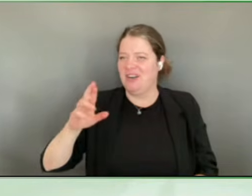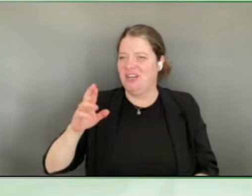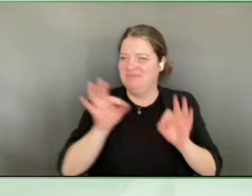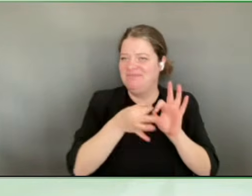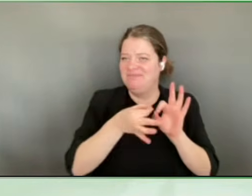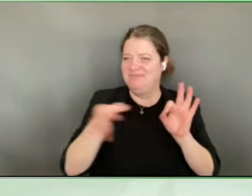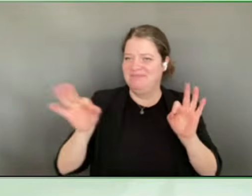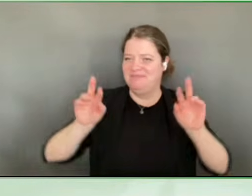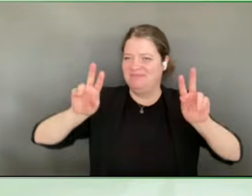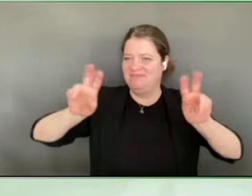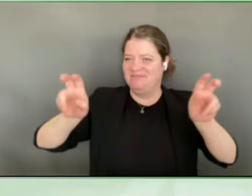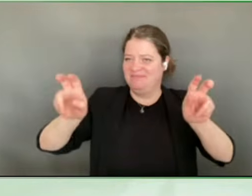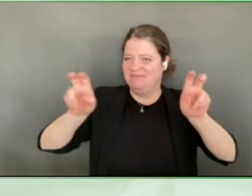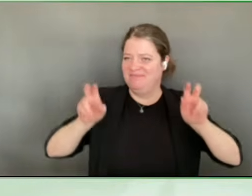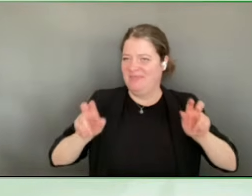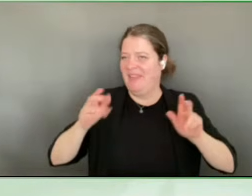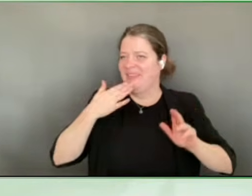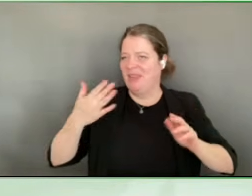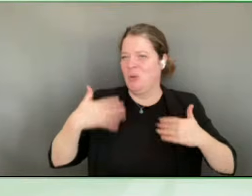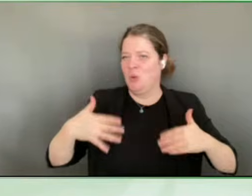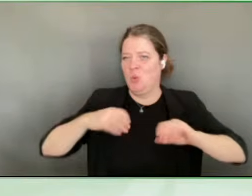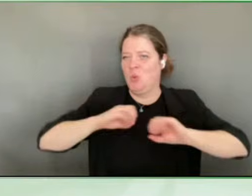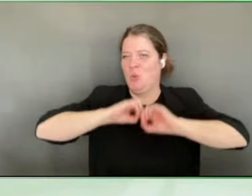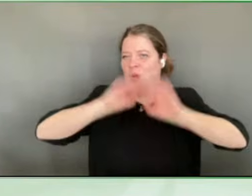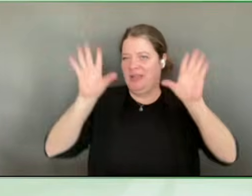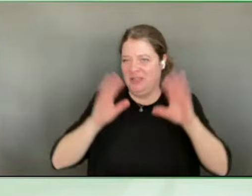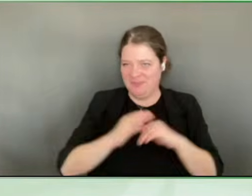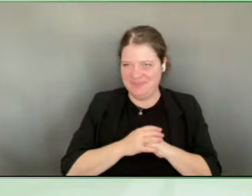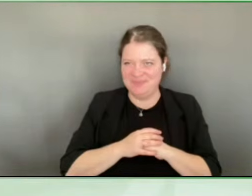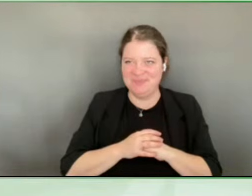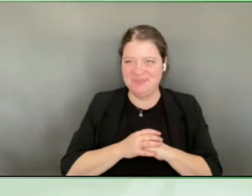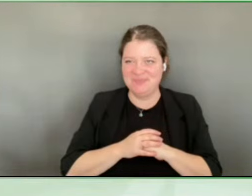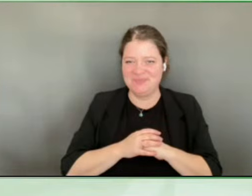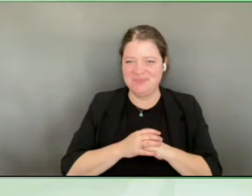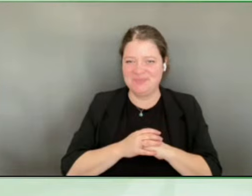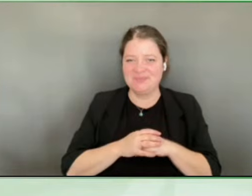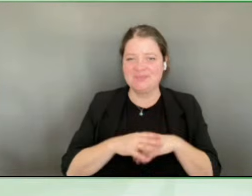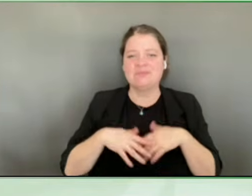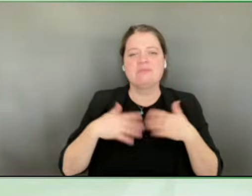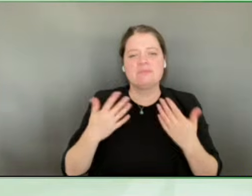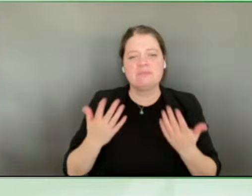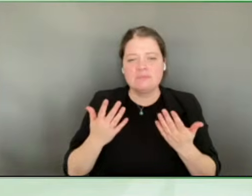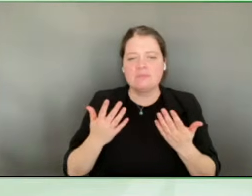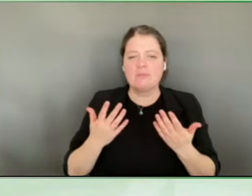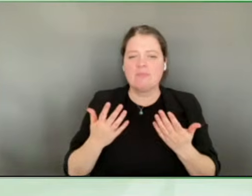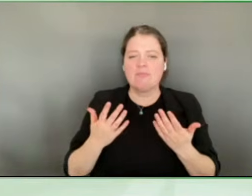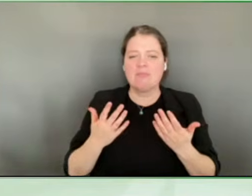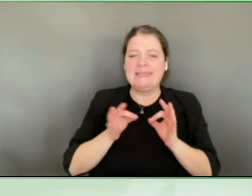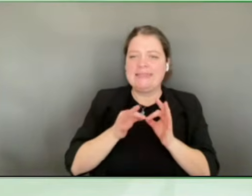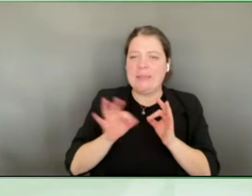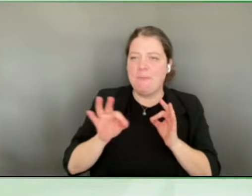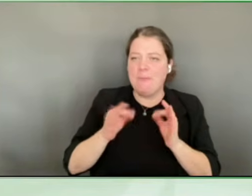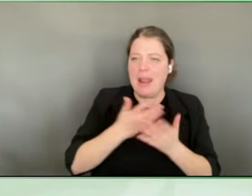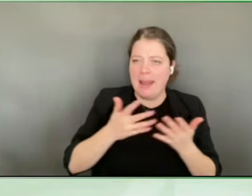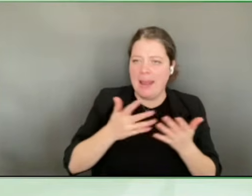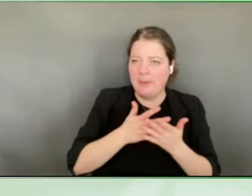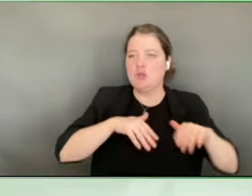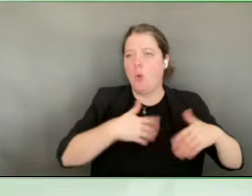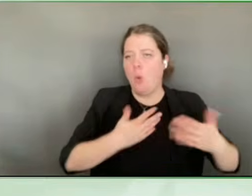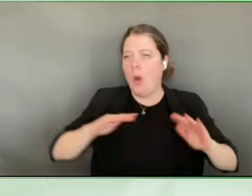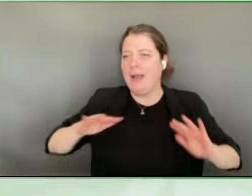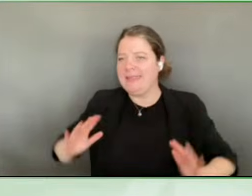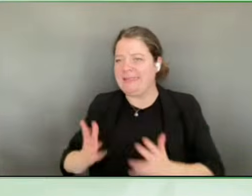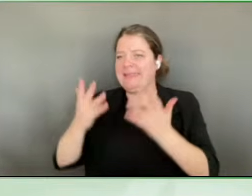making it understandable. One more thing about the so-called simple or easy language I figured out when working with